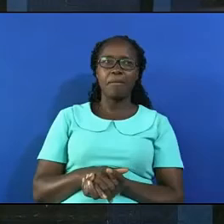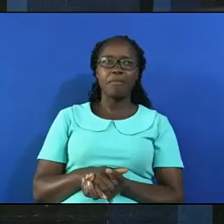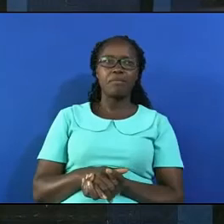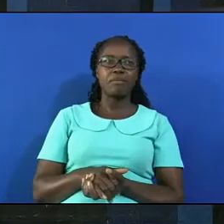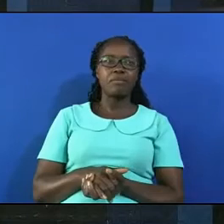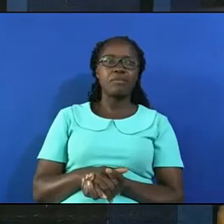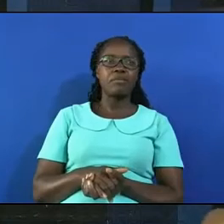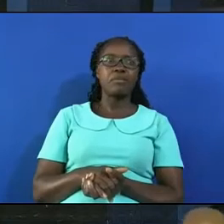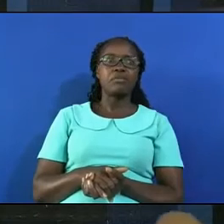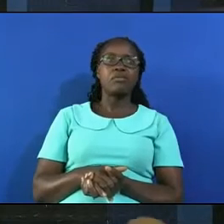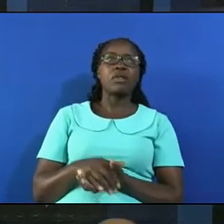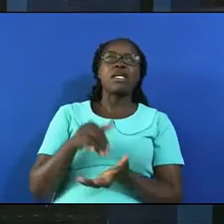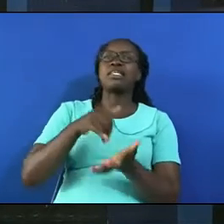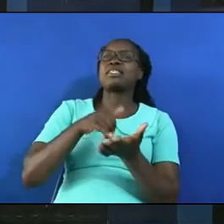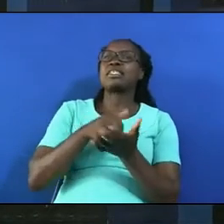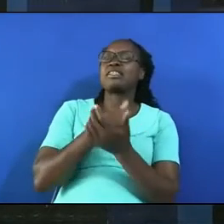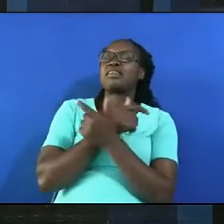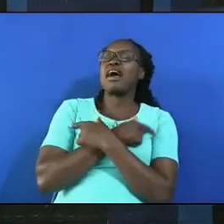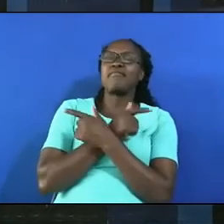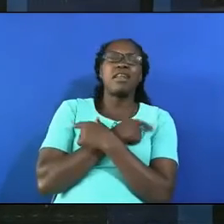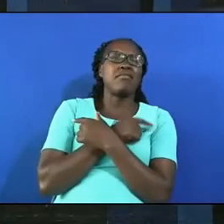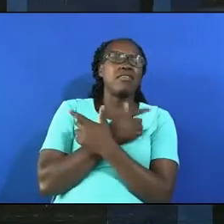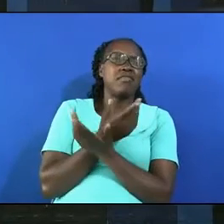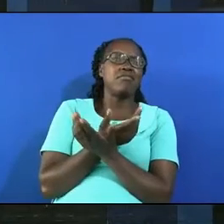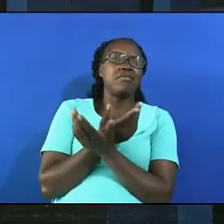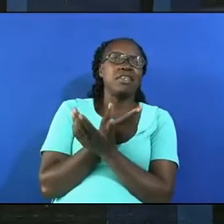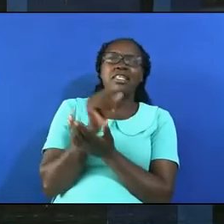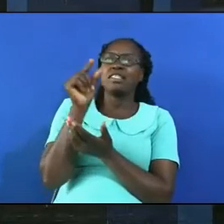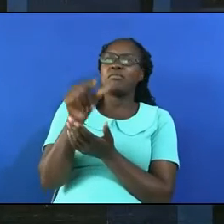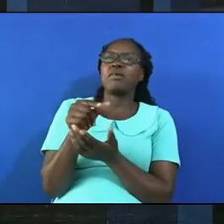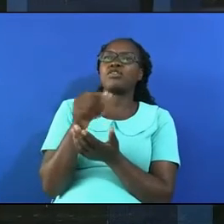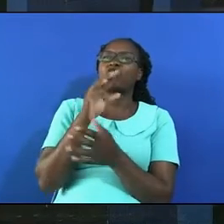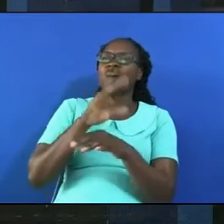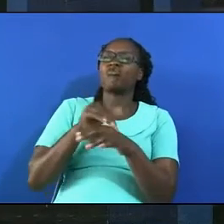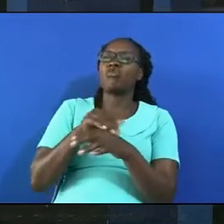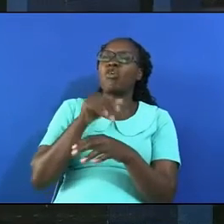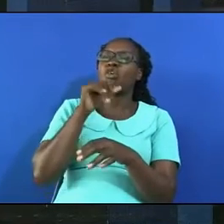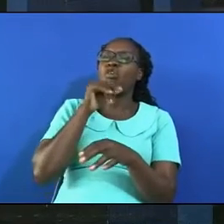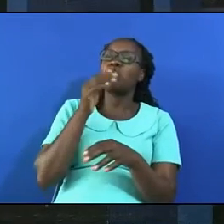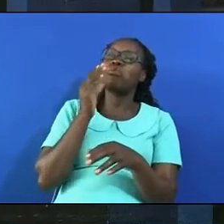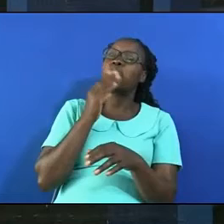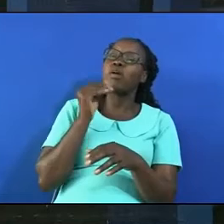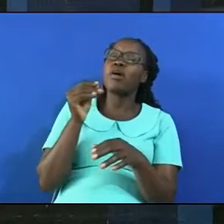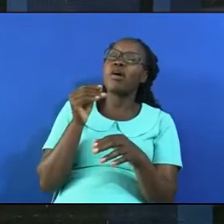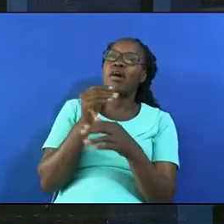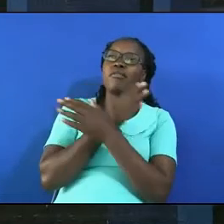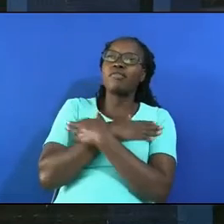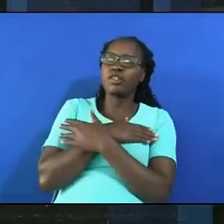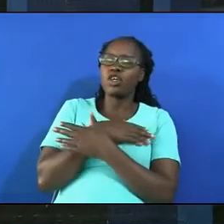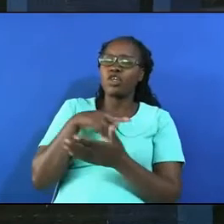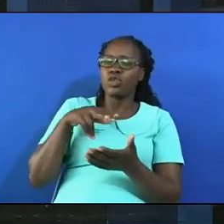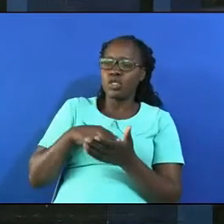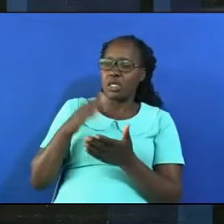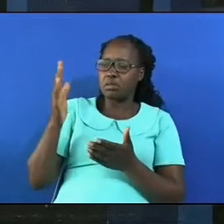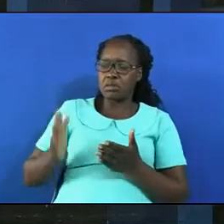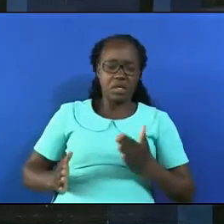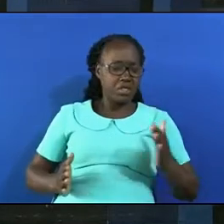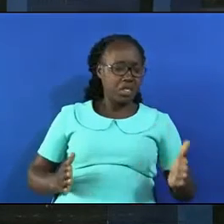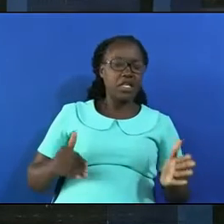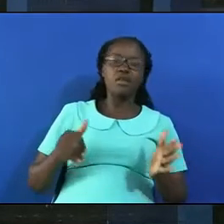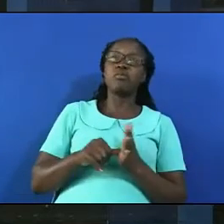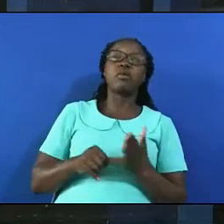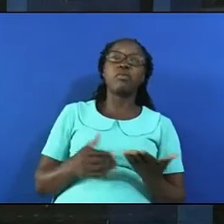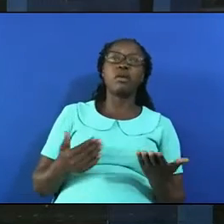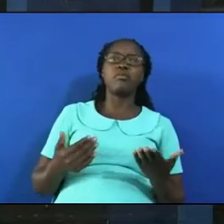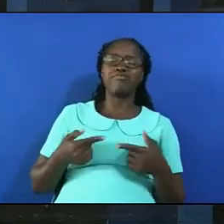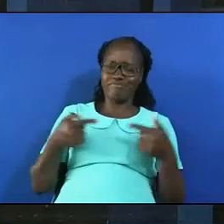You are just insisting on love. Even the person you call boyfriend, when the two of you stand by side, there is a problem, there